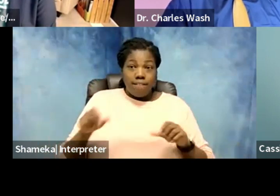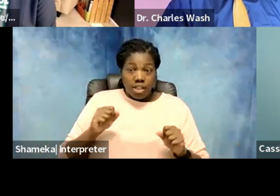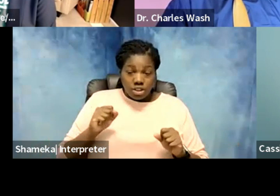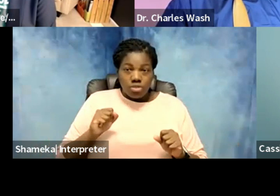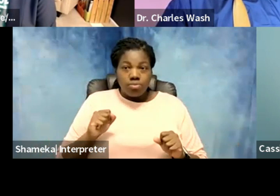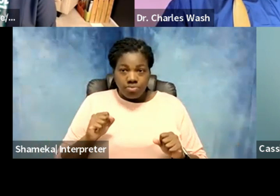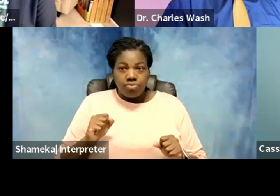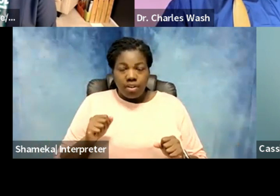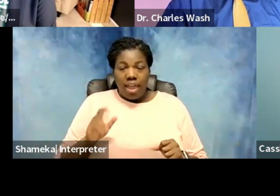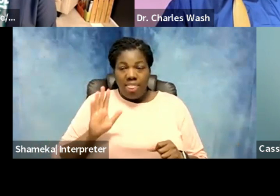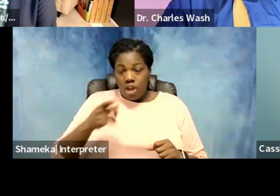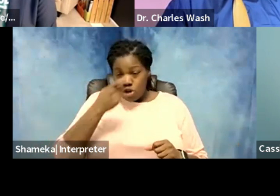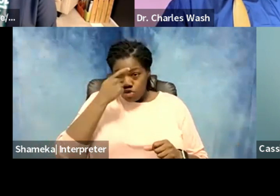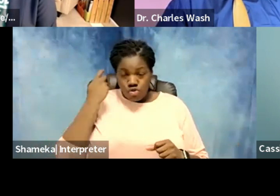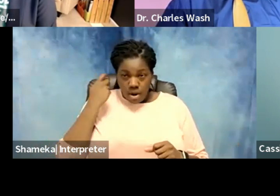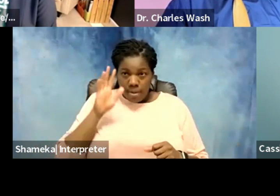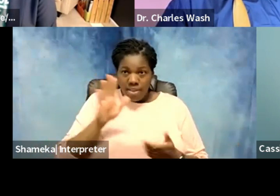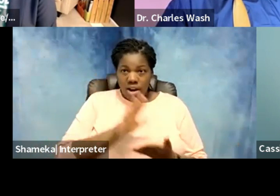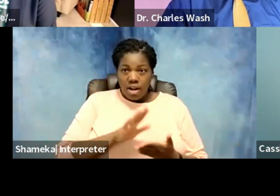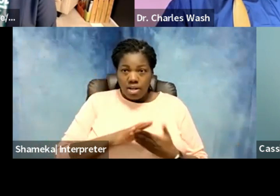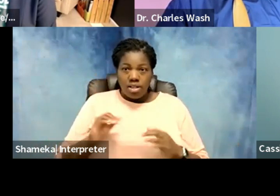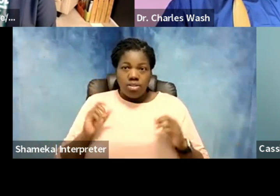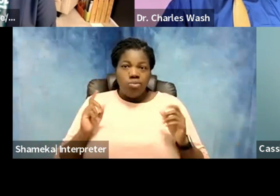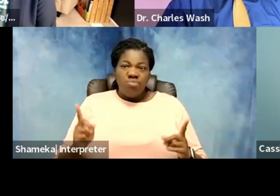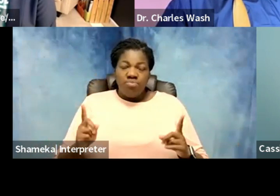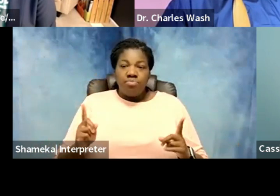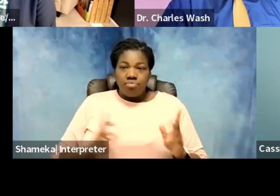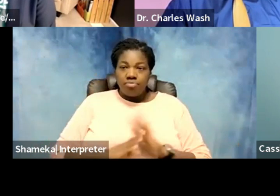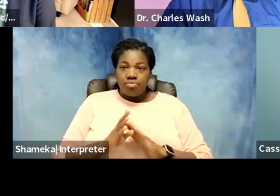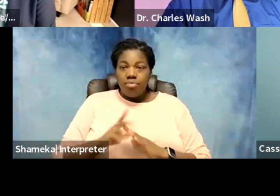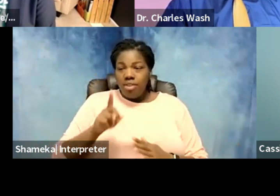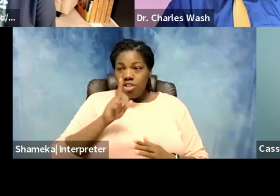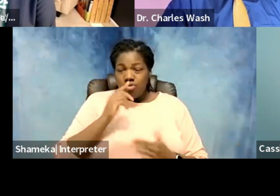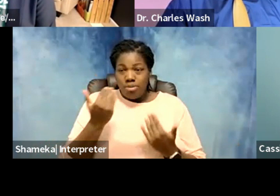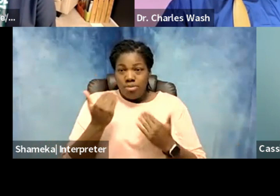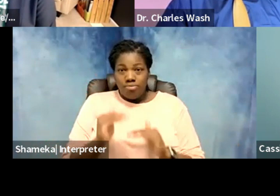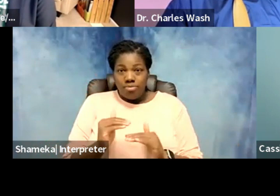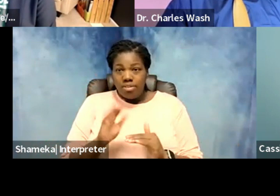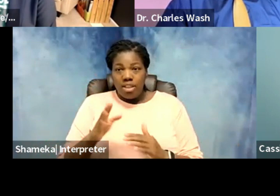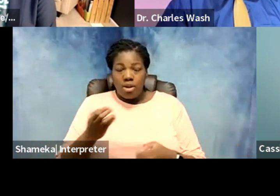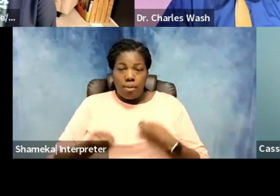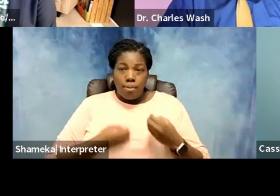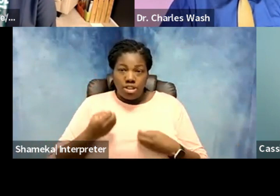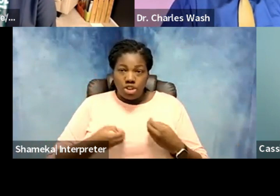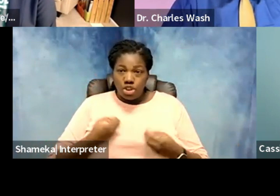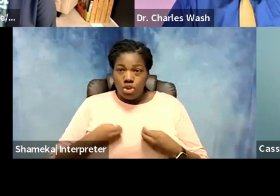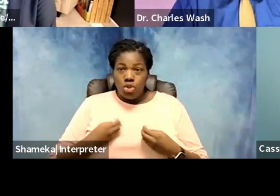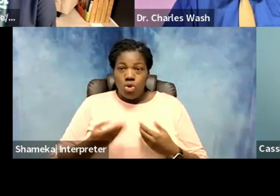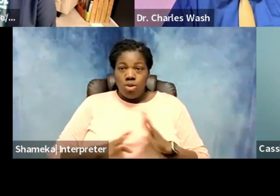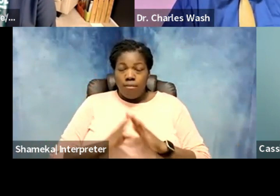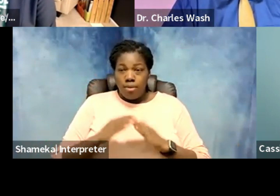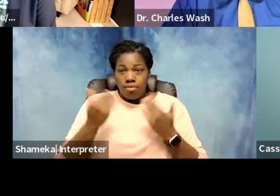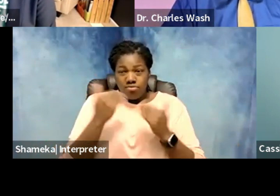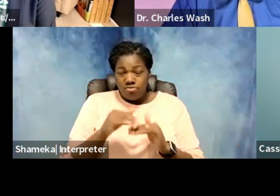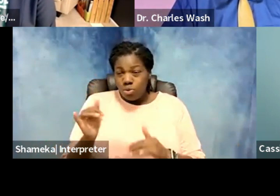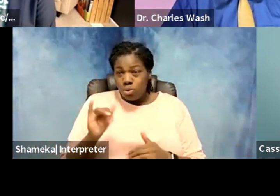they've experienced, their academic and educational growth has been stunted. Even their emotional growth has been stunted to some aspect.